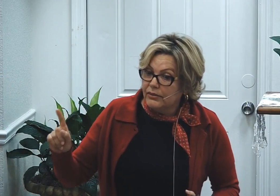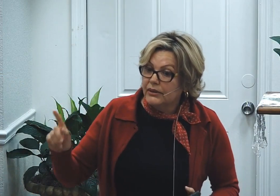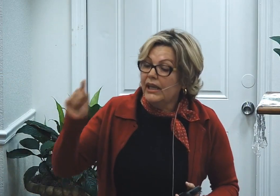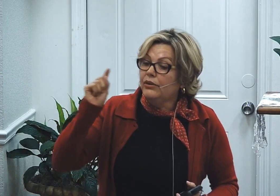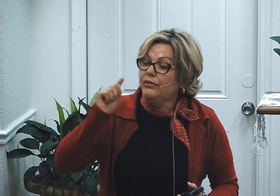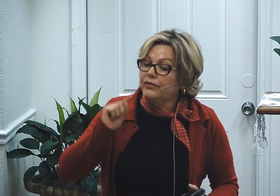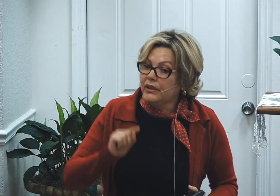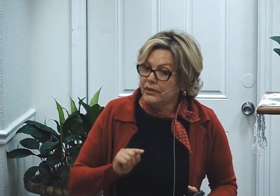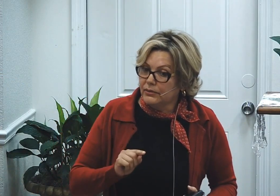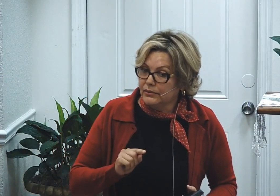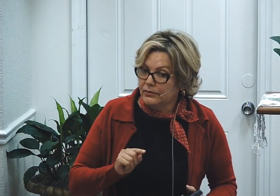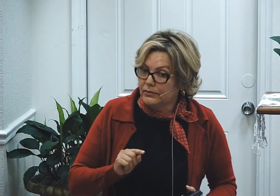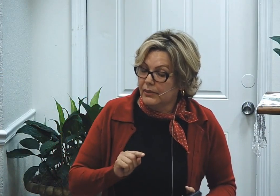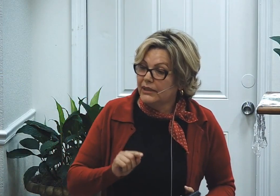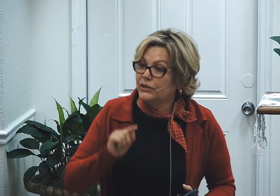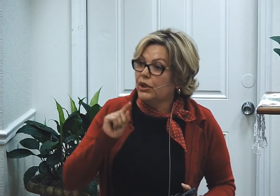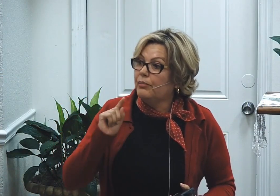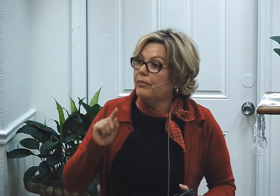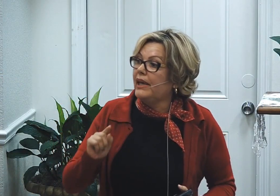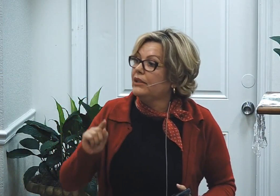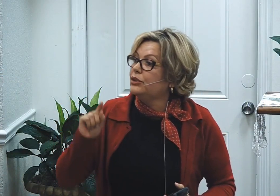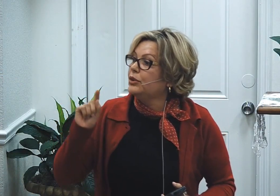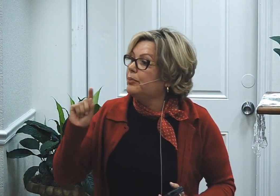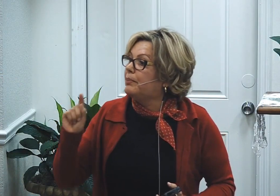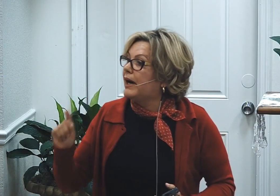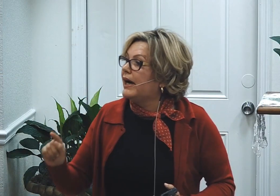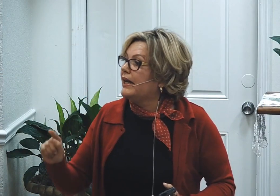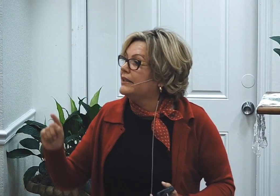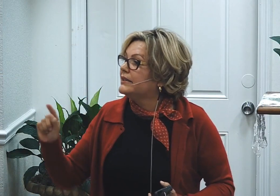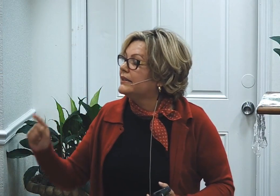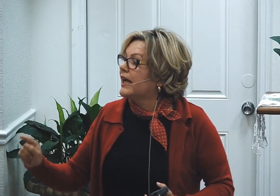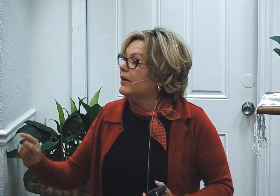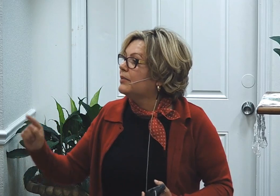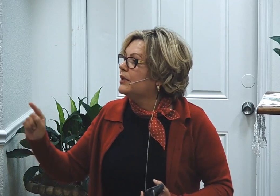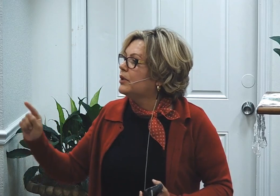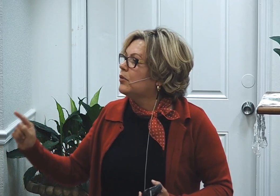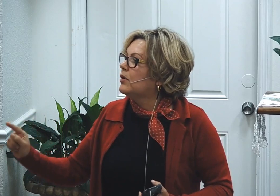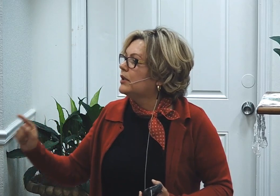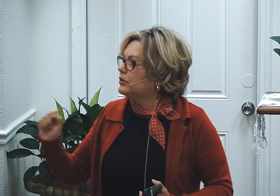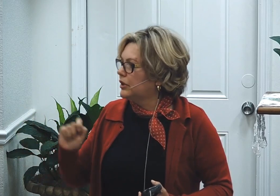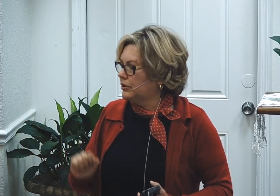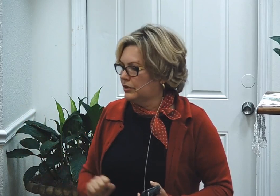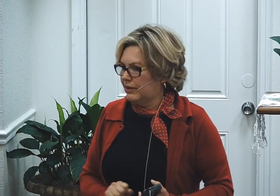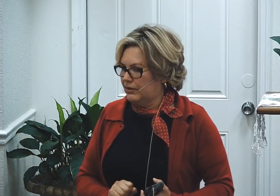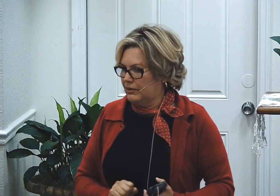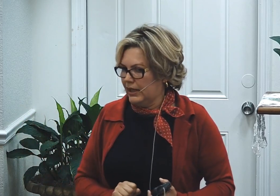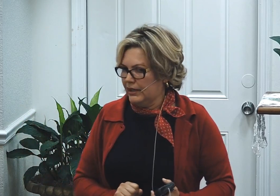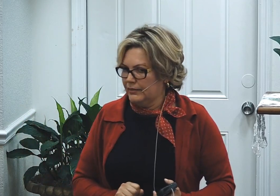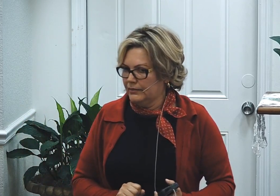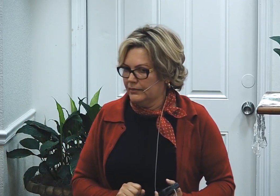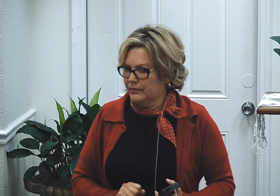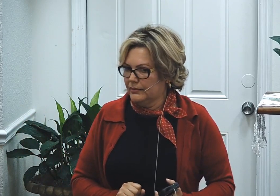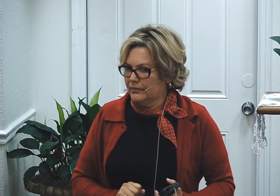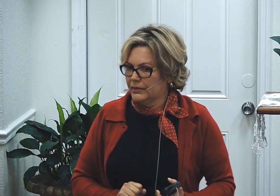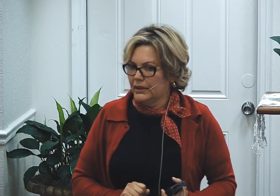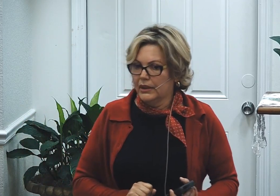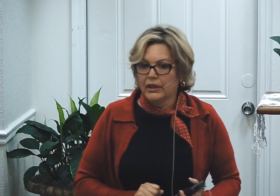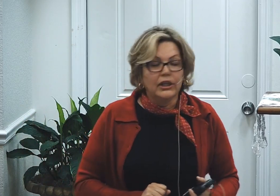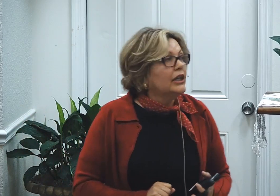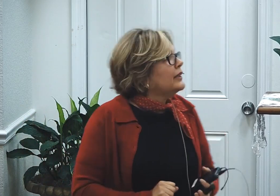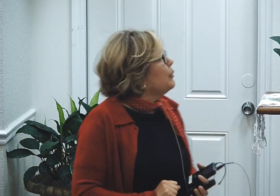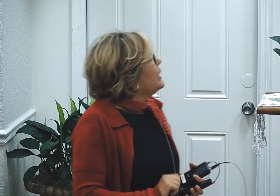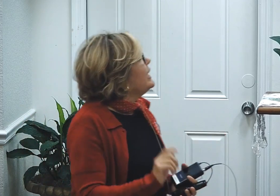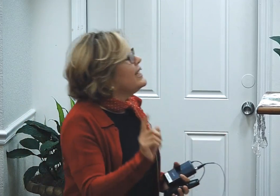The word says that not even the angels in heaven, not even the Son, but only the Father knows when Jesus will